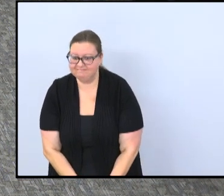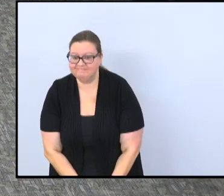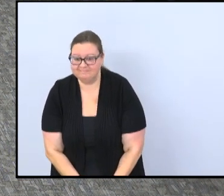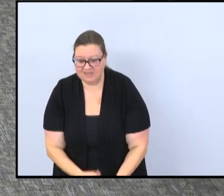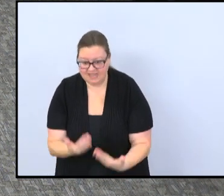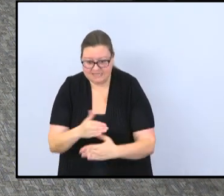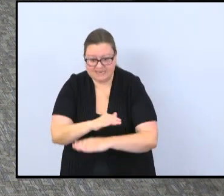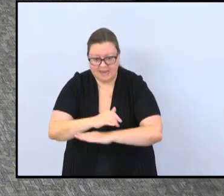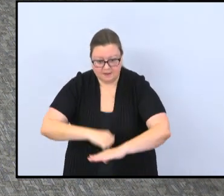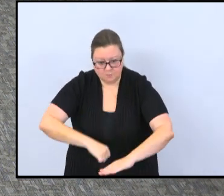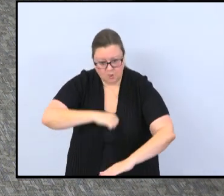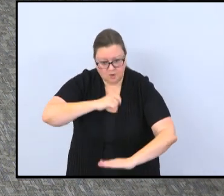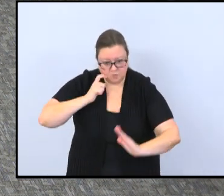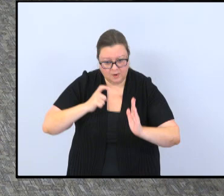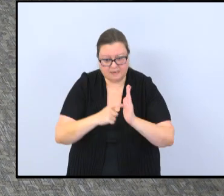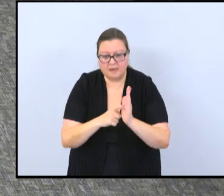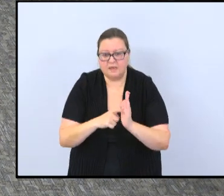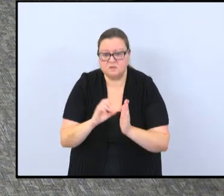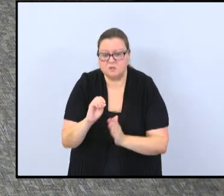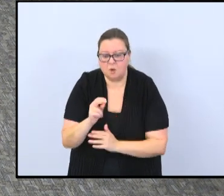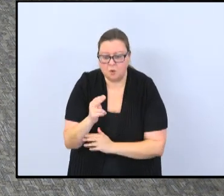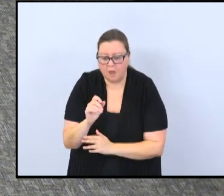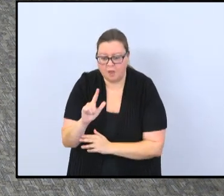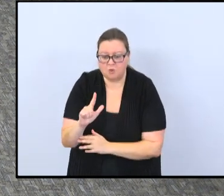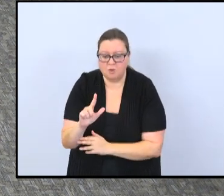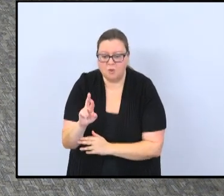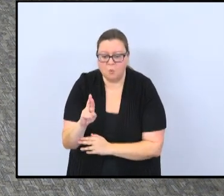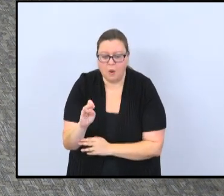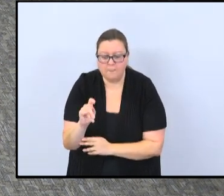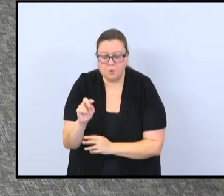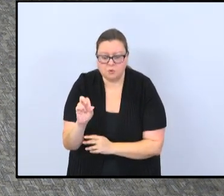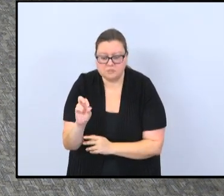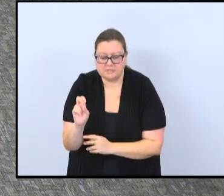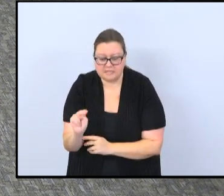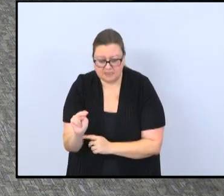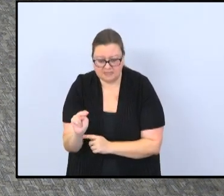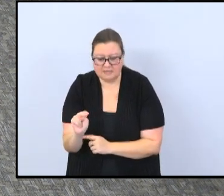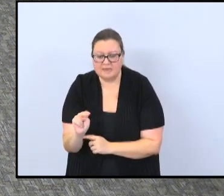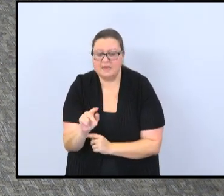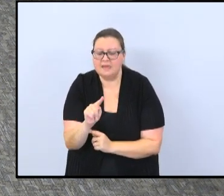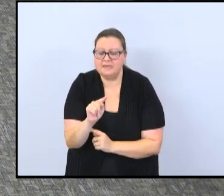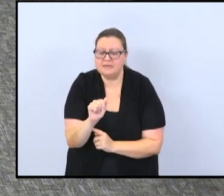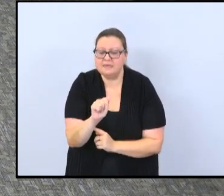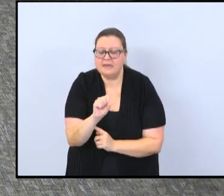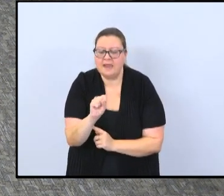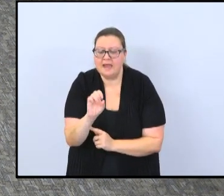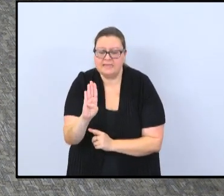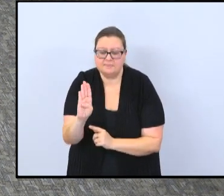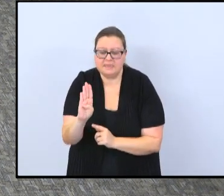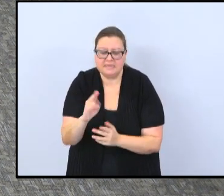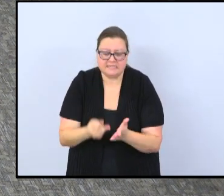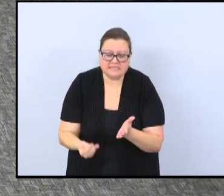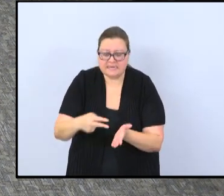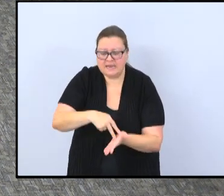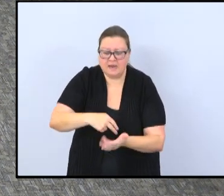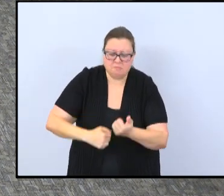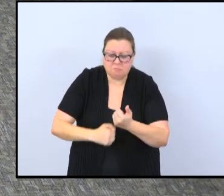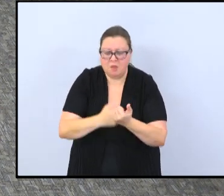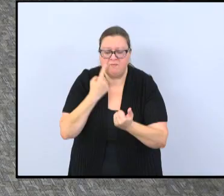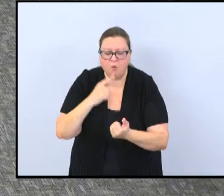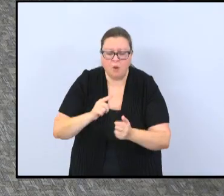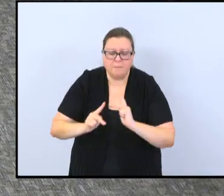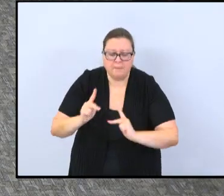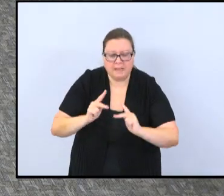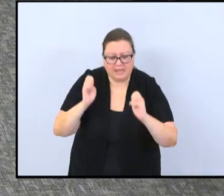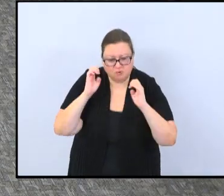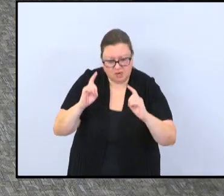And tonight, we're proud to recognize O'Connell Robertson as the recipient of the TASB Stand Up for Public Education Award. It's Waco